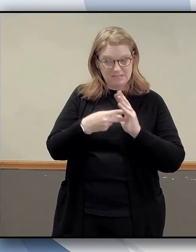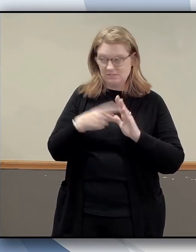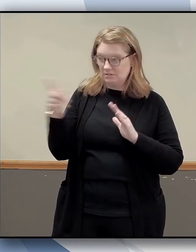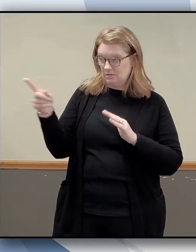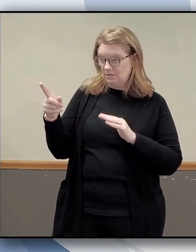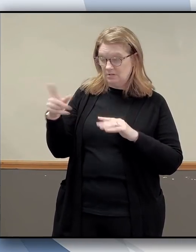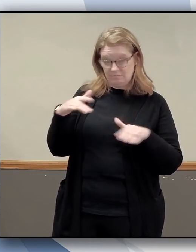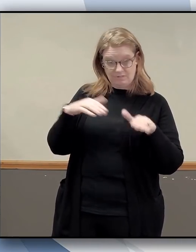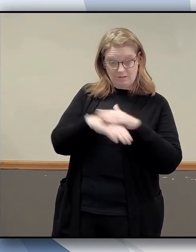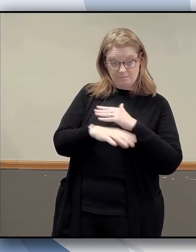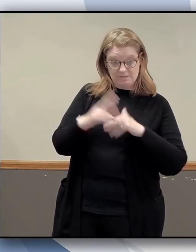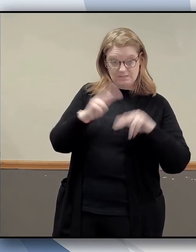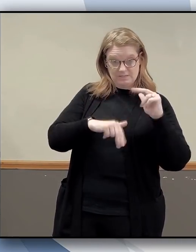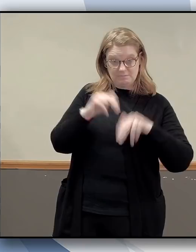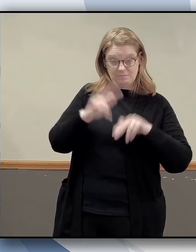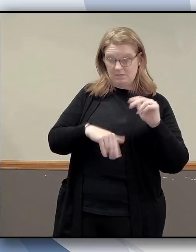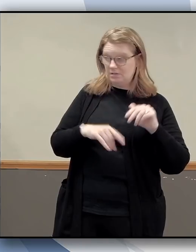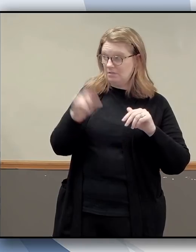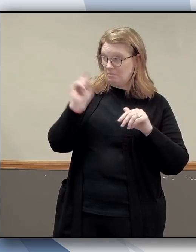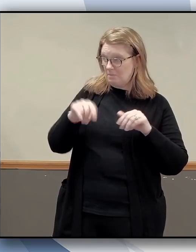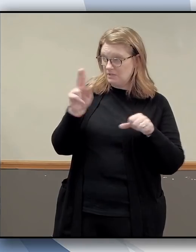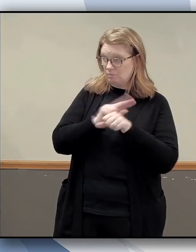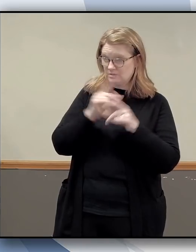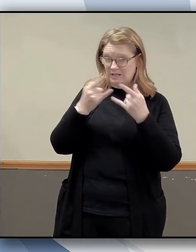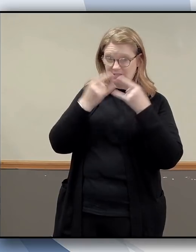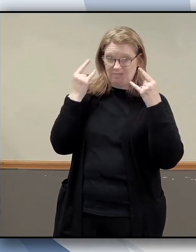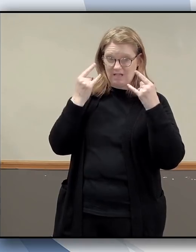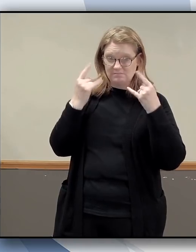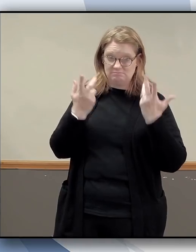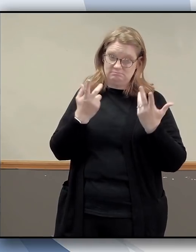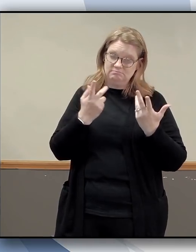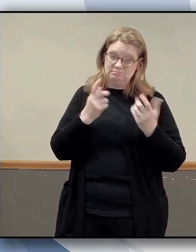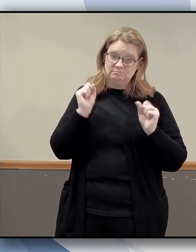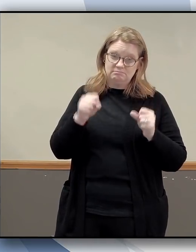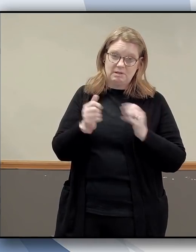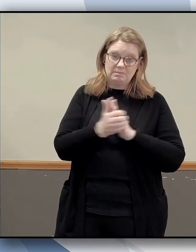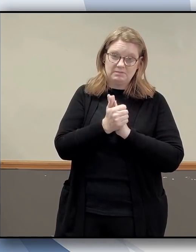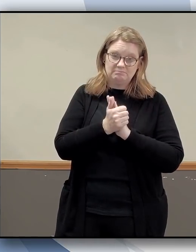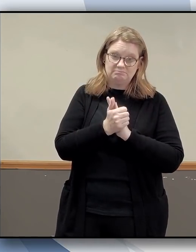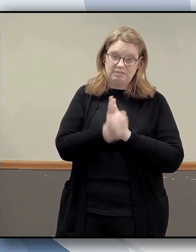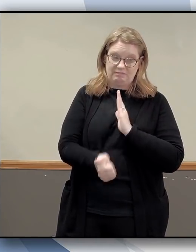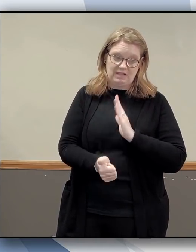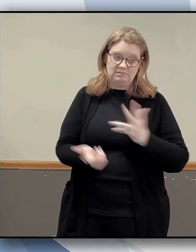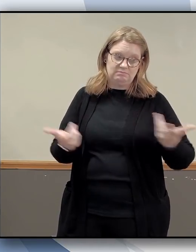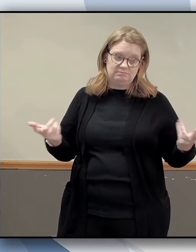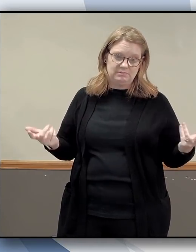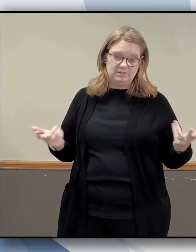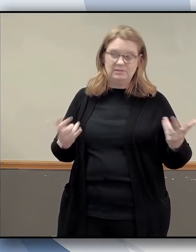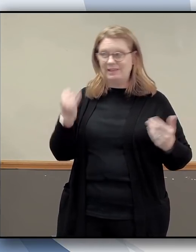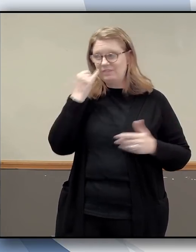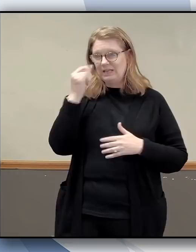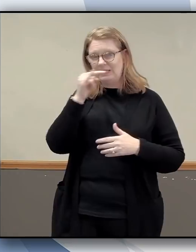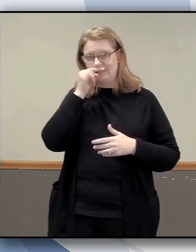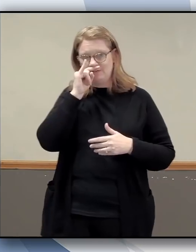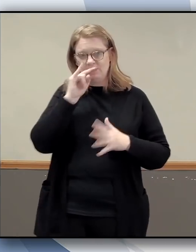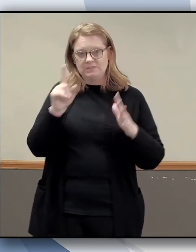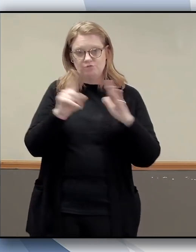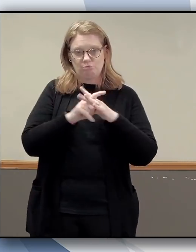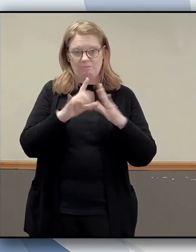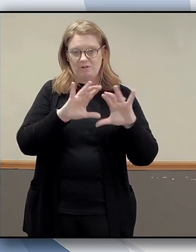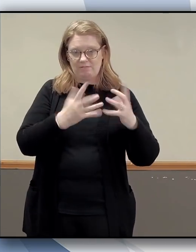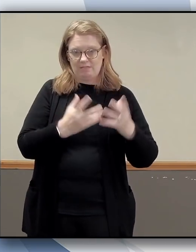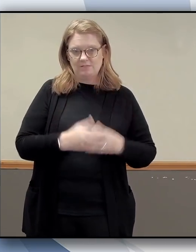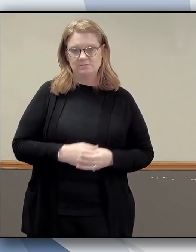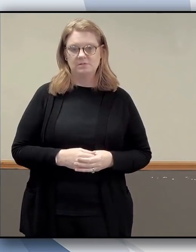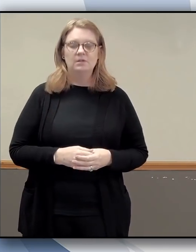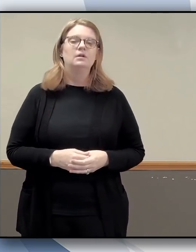class unless you're wearing a mask, that's probably pretty effective. You could probably get 100% compliance if a kid wants to go to class. So I think there are ways. I